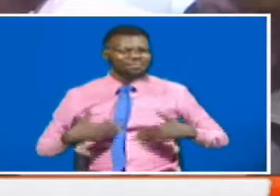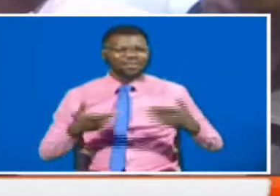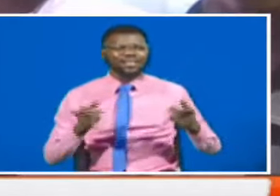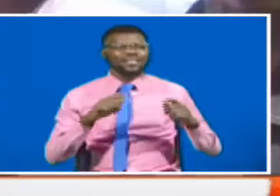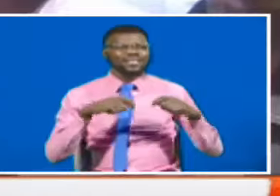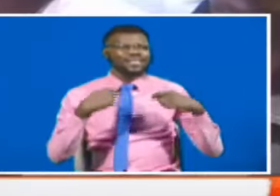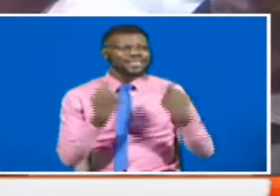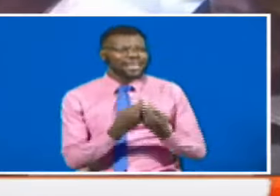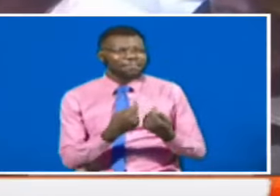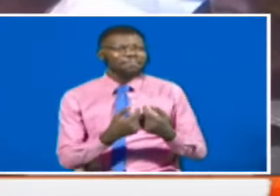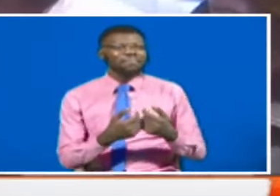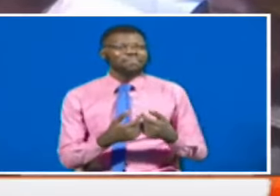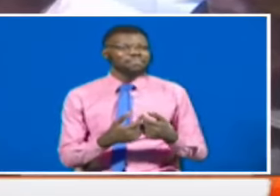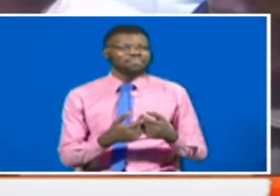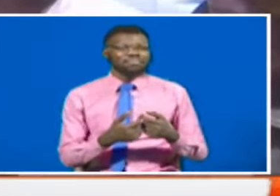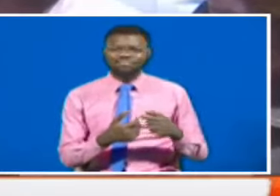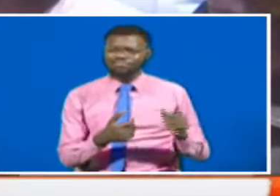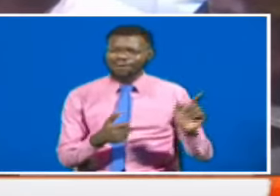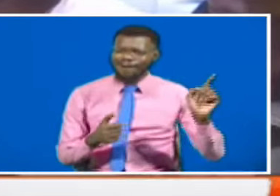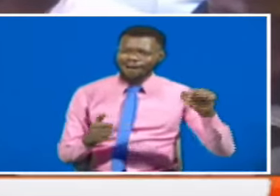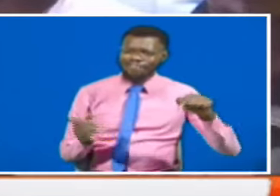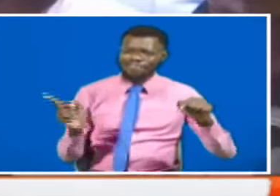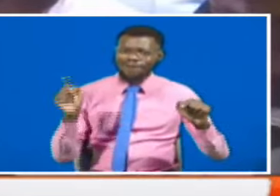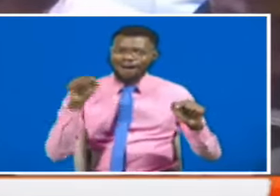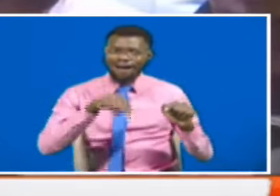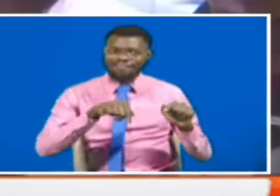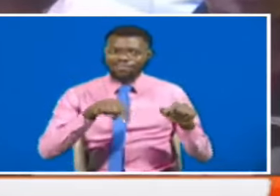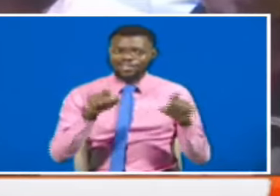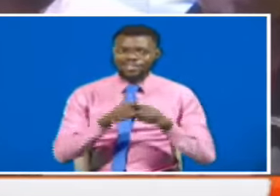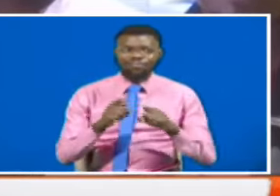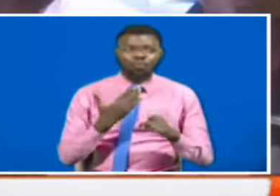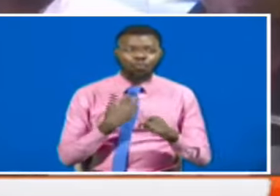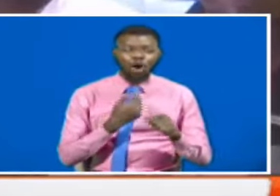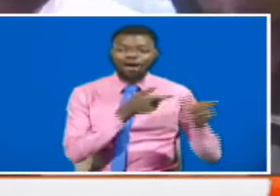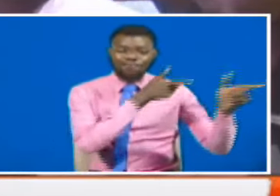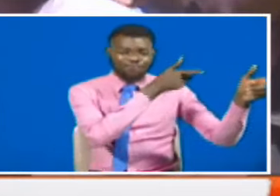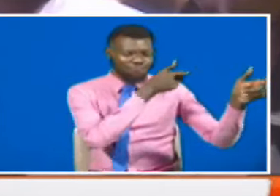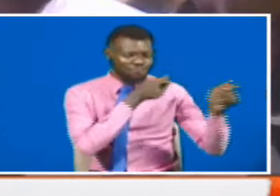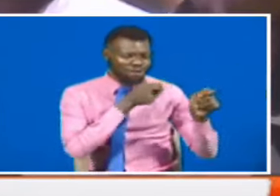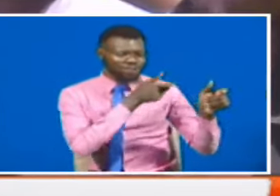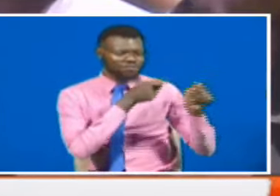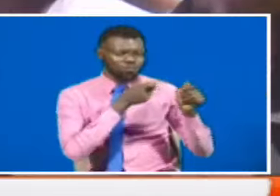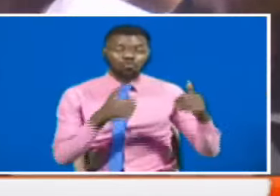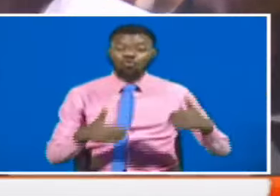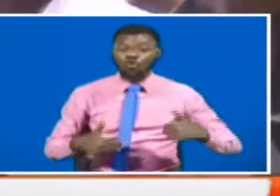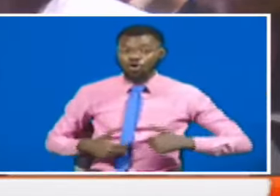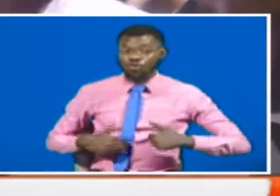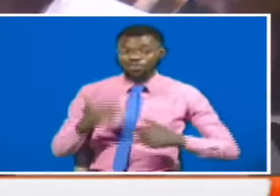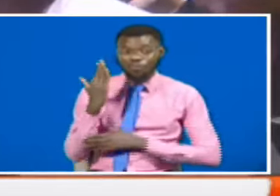coming up and you want to capture the youth because these are the people who are very active